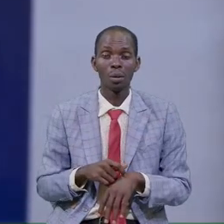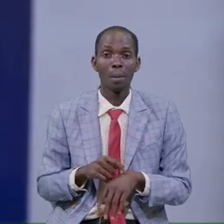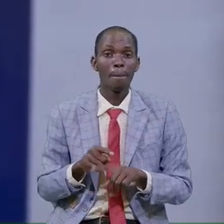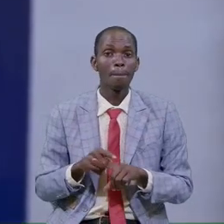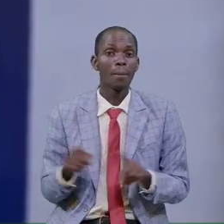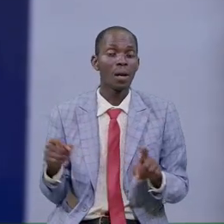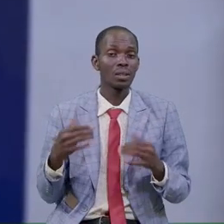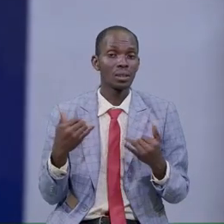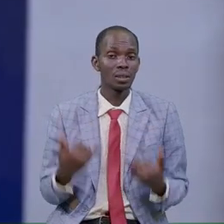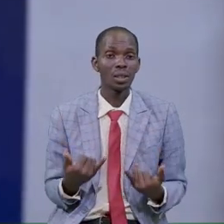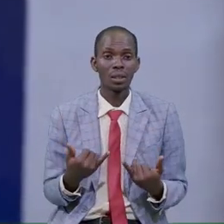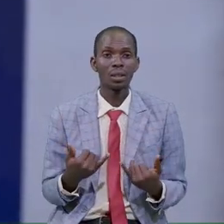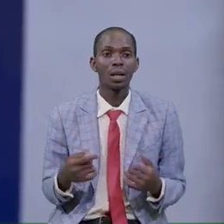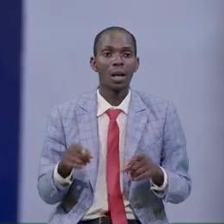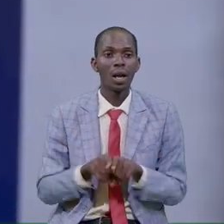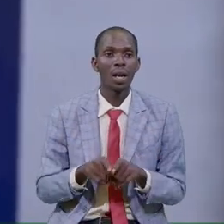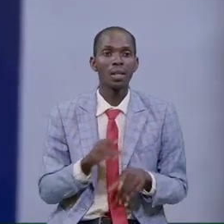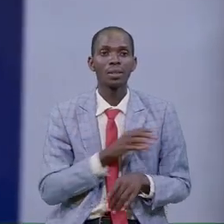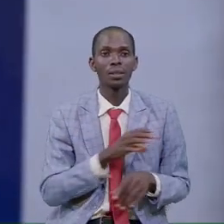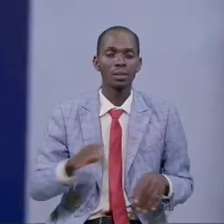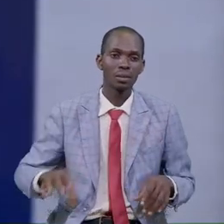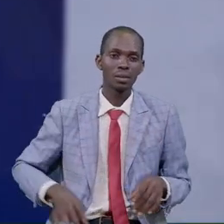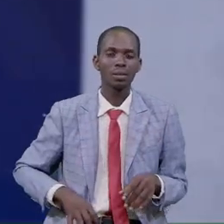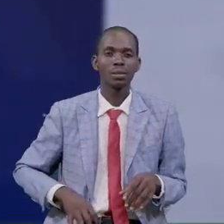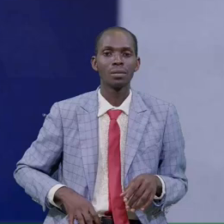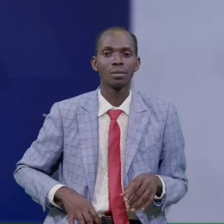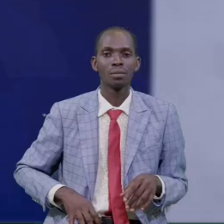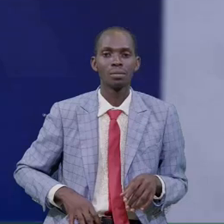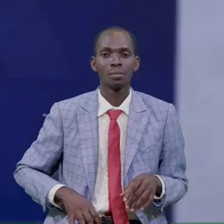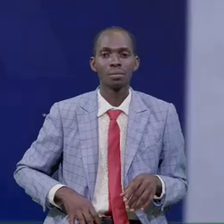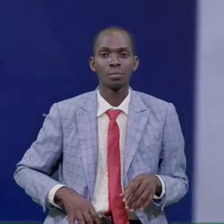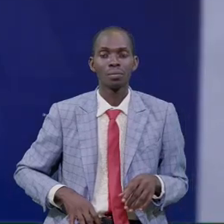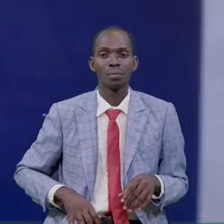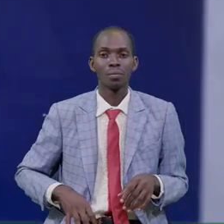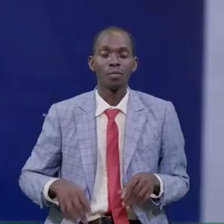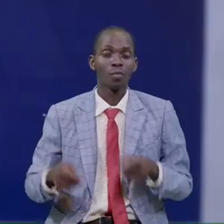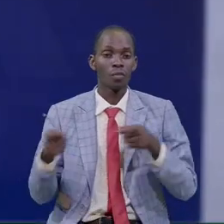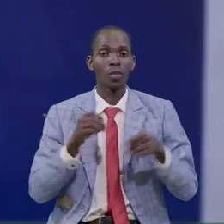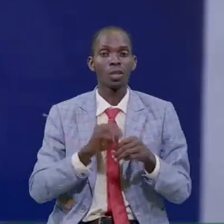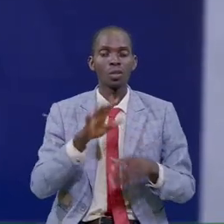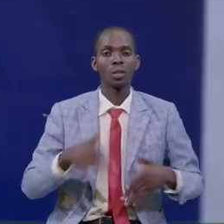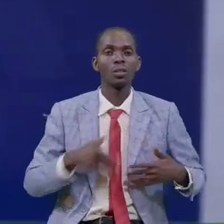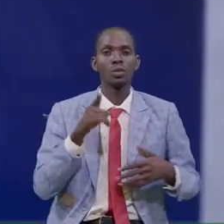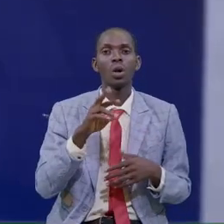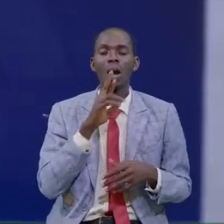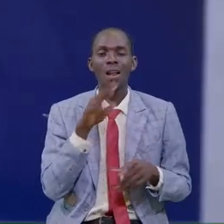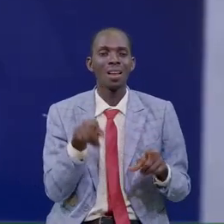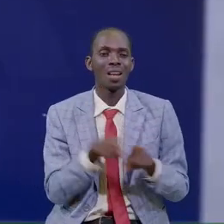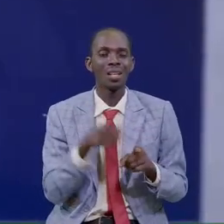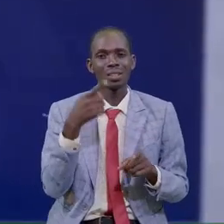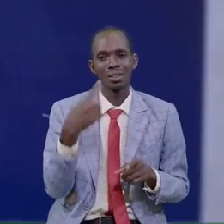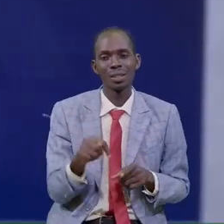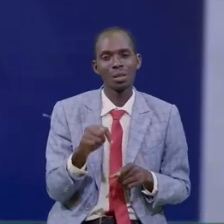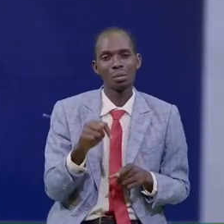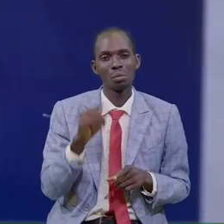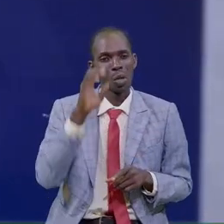Christ reigns in your life, you're like the moon before, emprunté, shining but